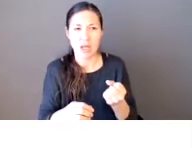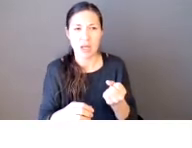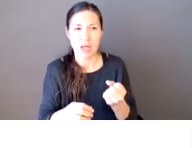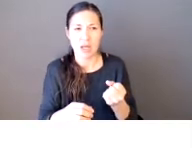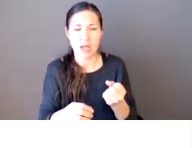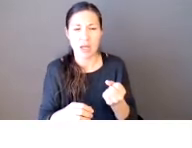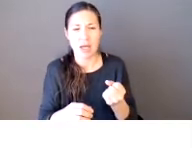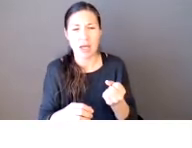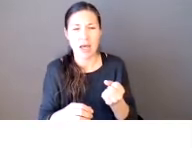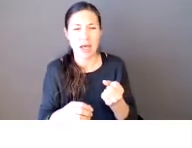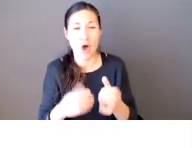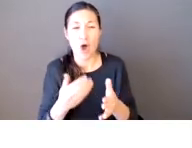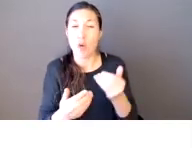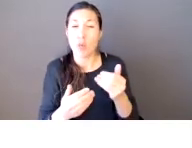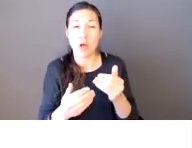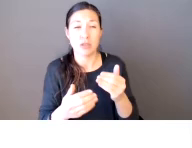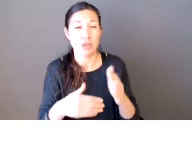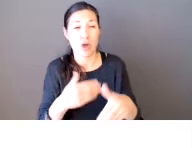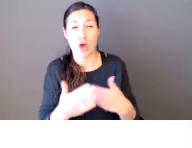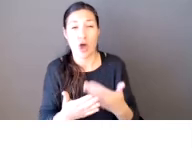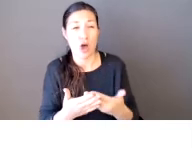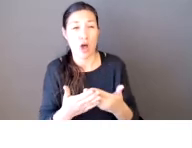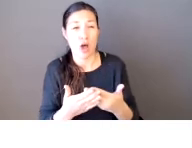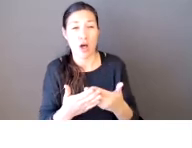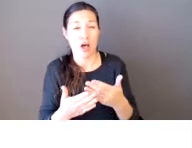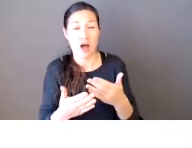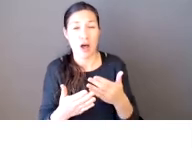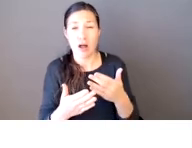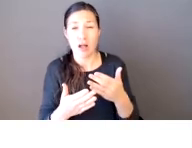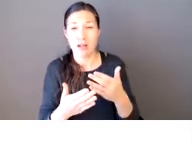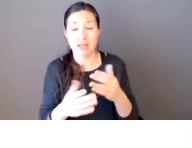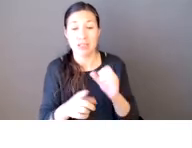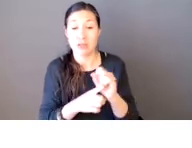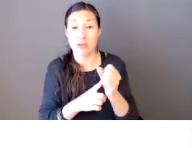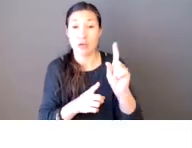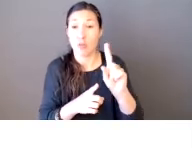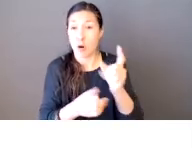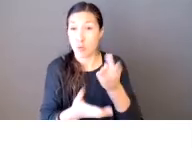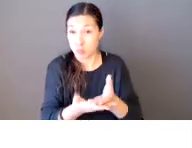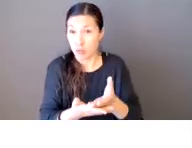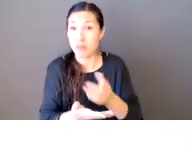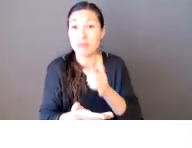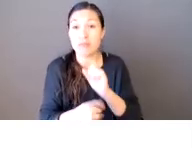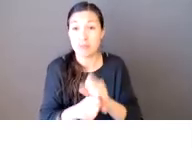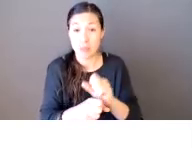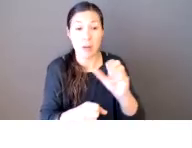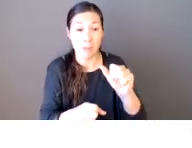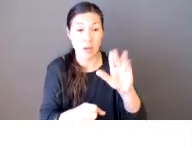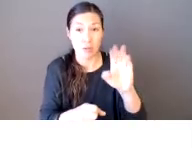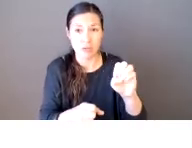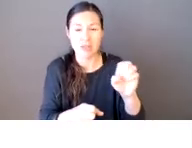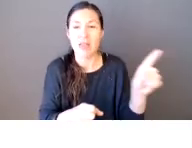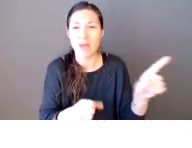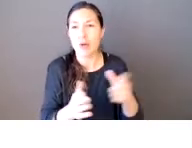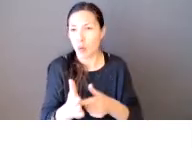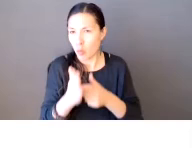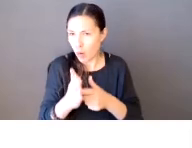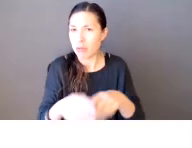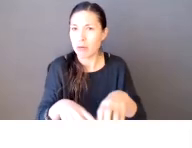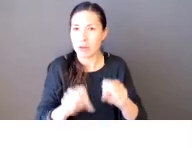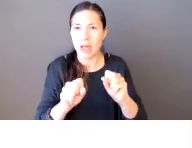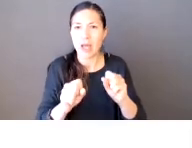abuse have to go into ongoing services. Now, again, there are going to be exceptions to that, but they have to run